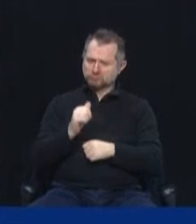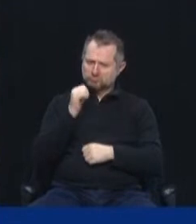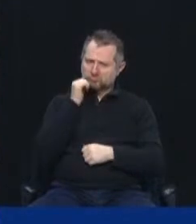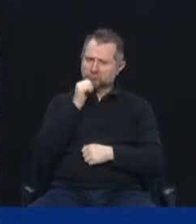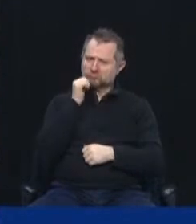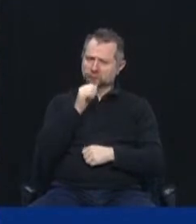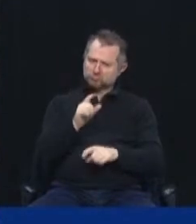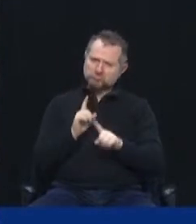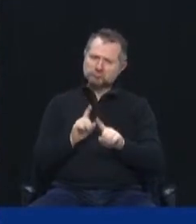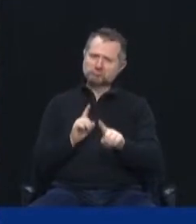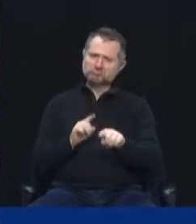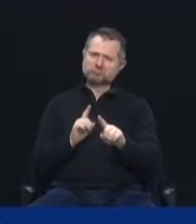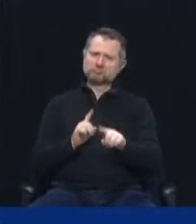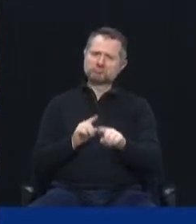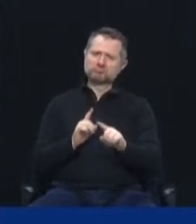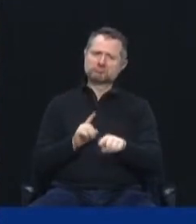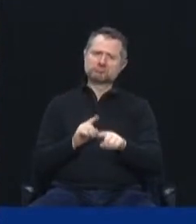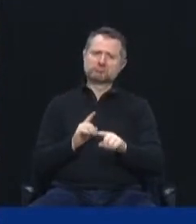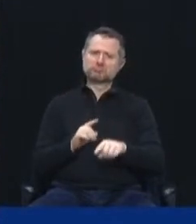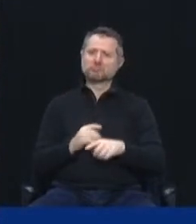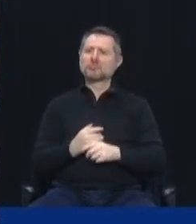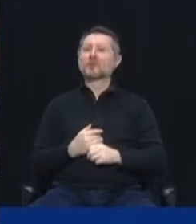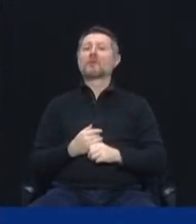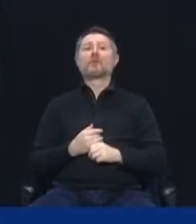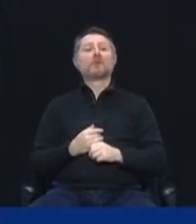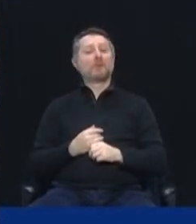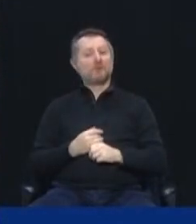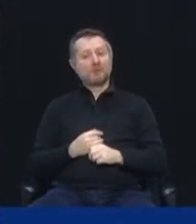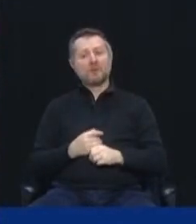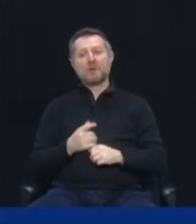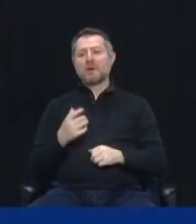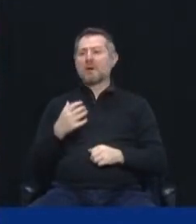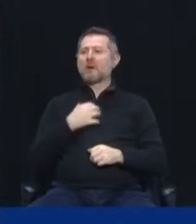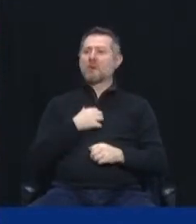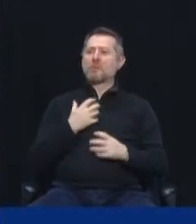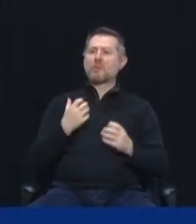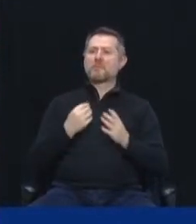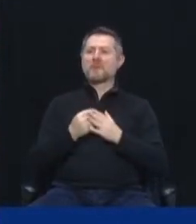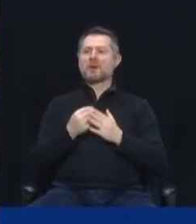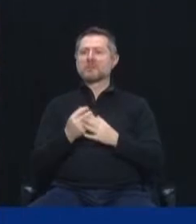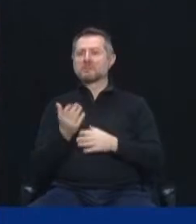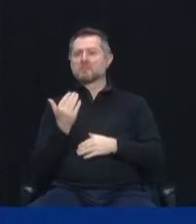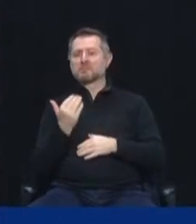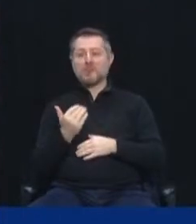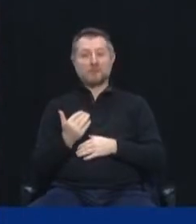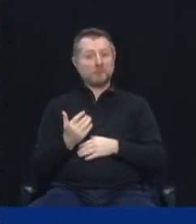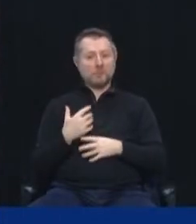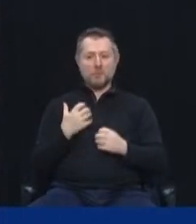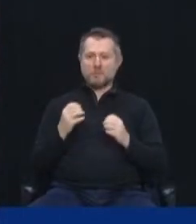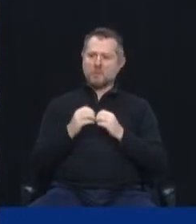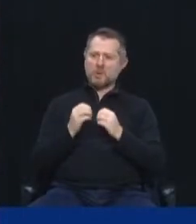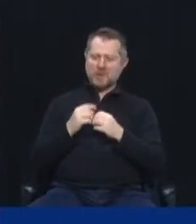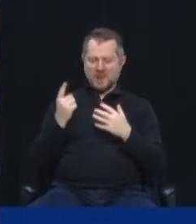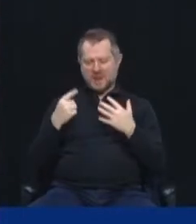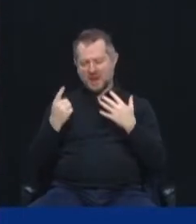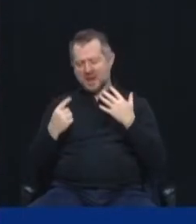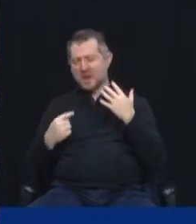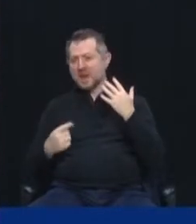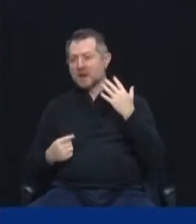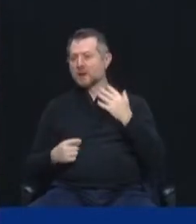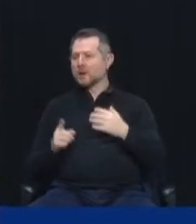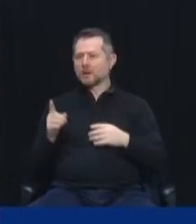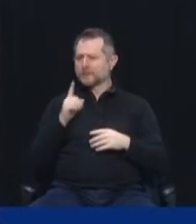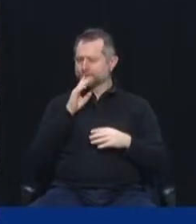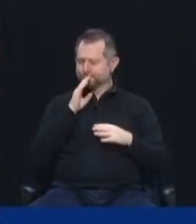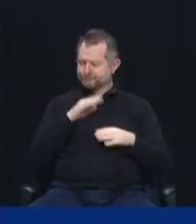And they didn't say, I want more money. I want this. They